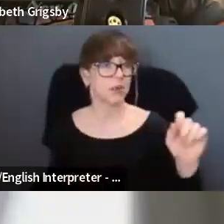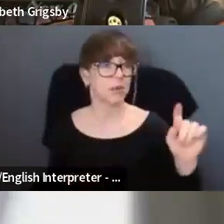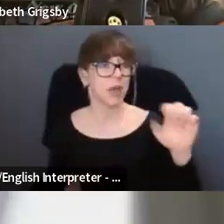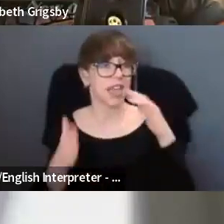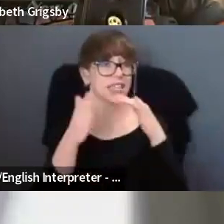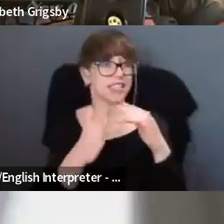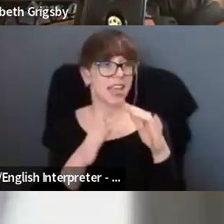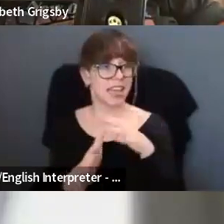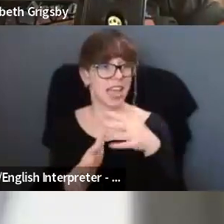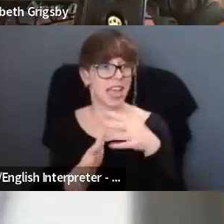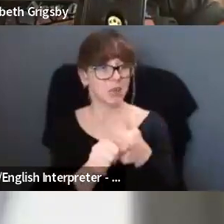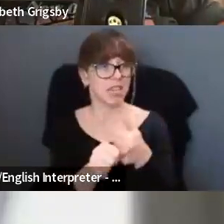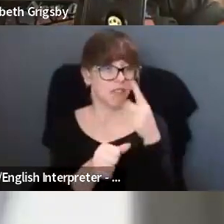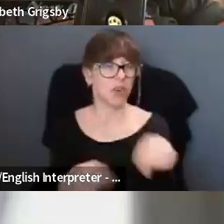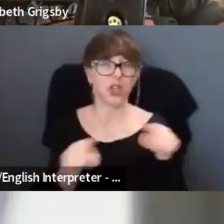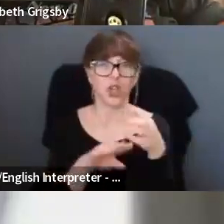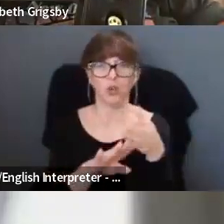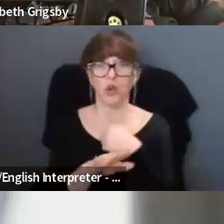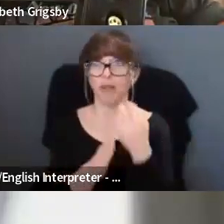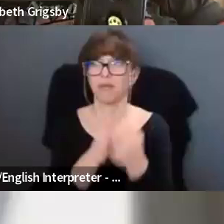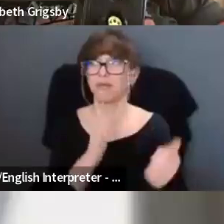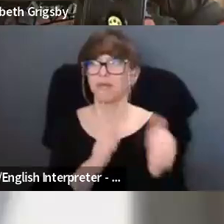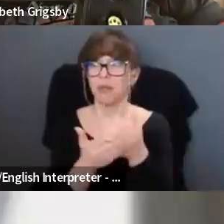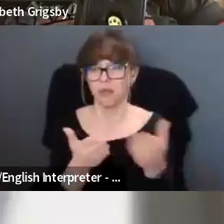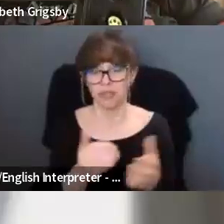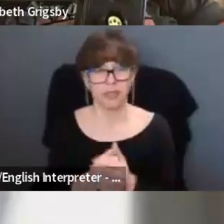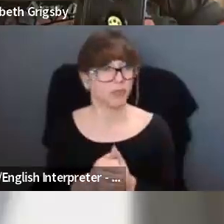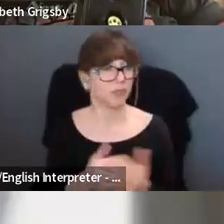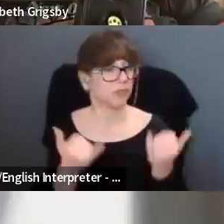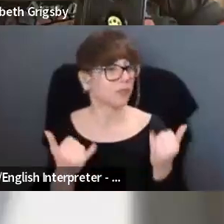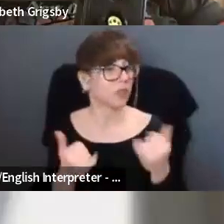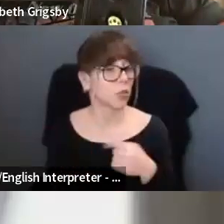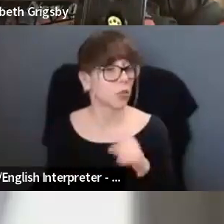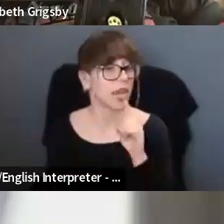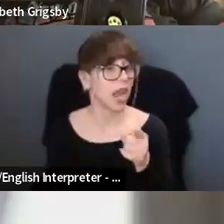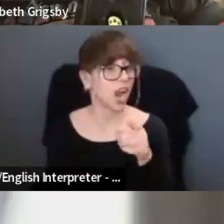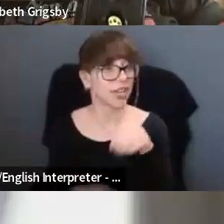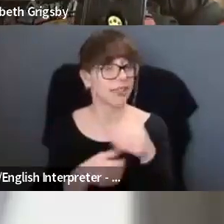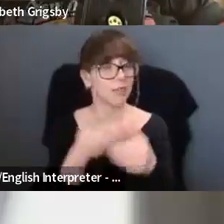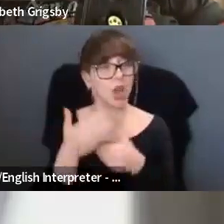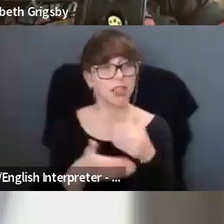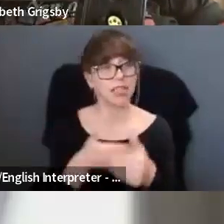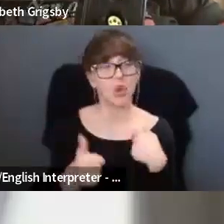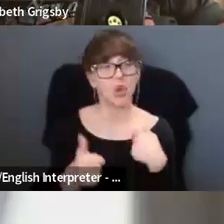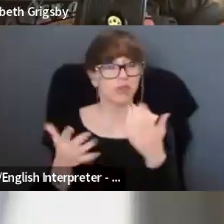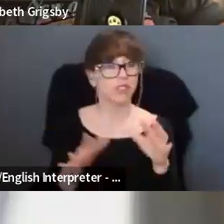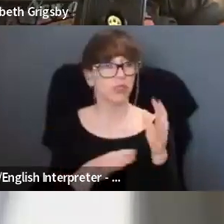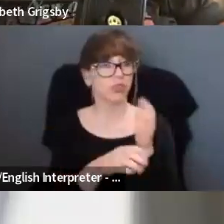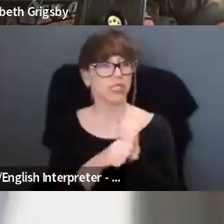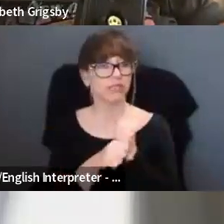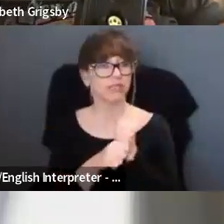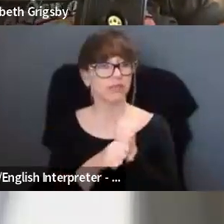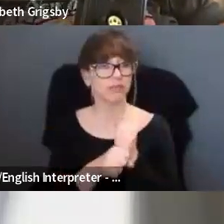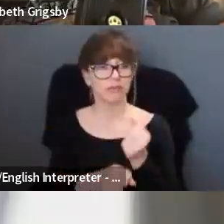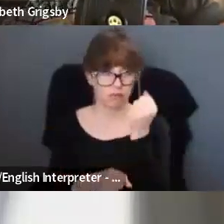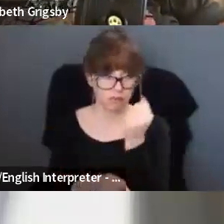folks before I dive into other stuff. So currently we are in the process. We have received a